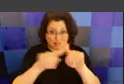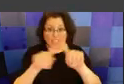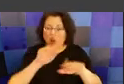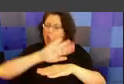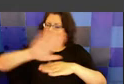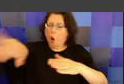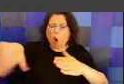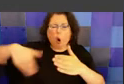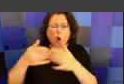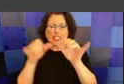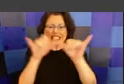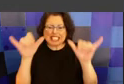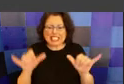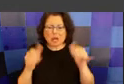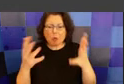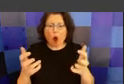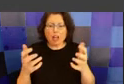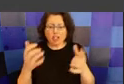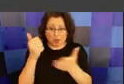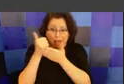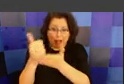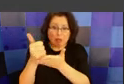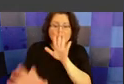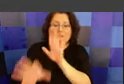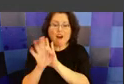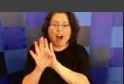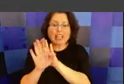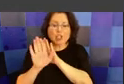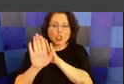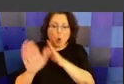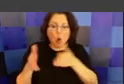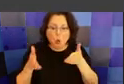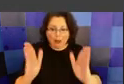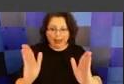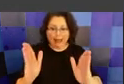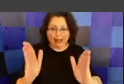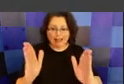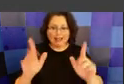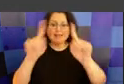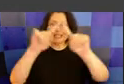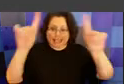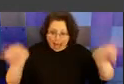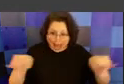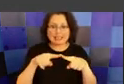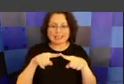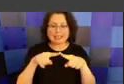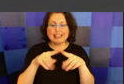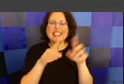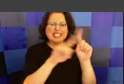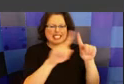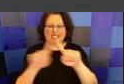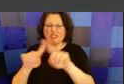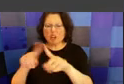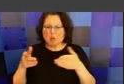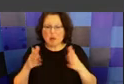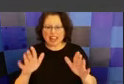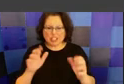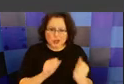system-wide wayfinding signage plan currently that would come up with strategies to better